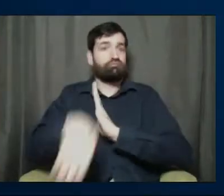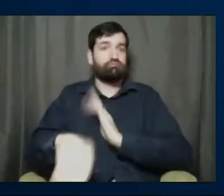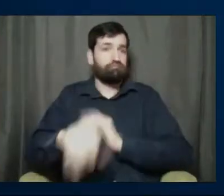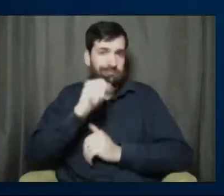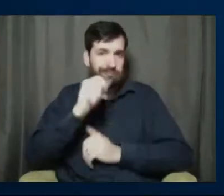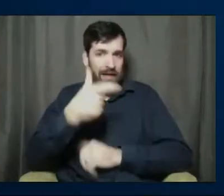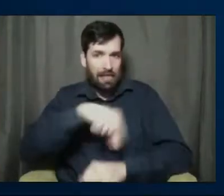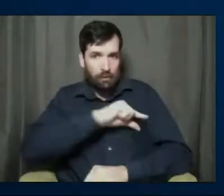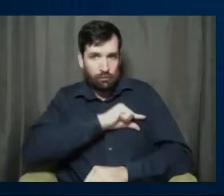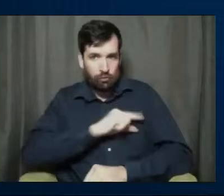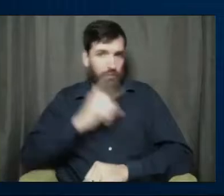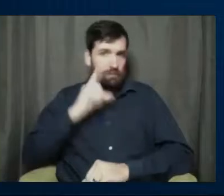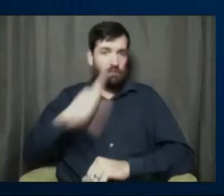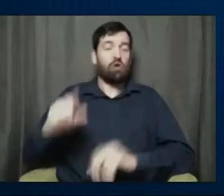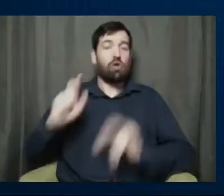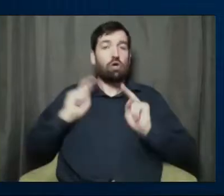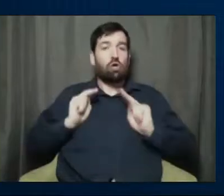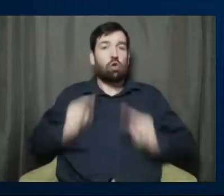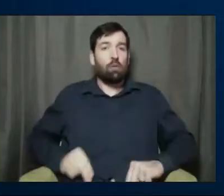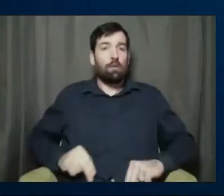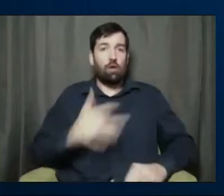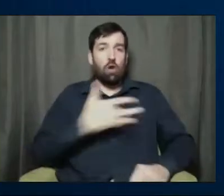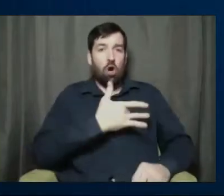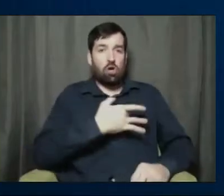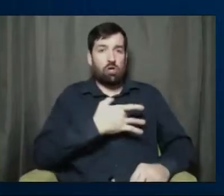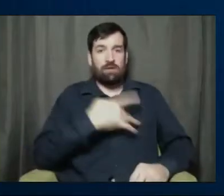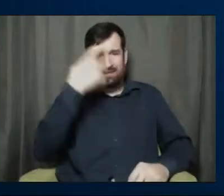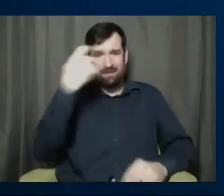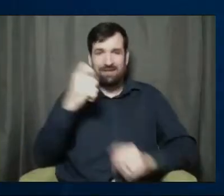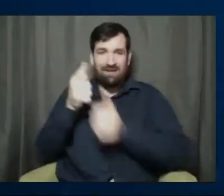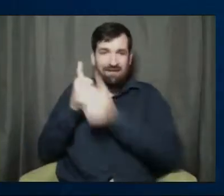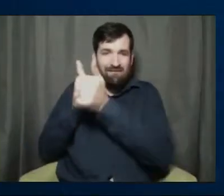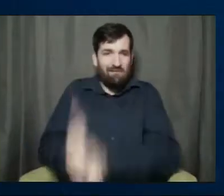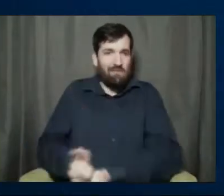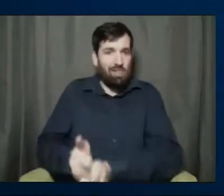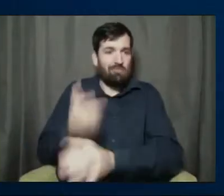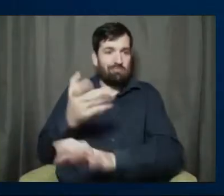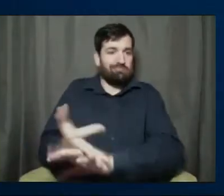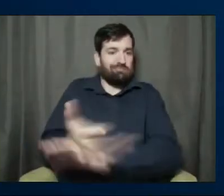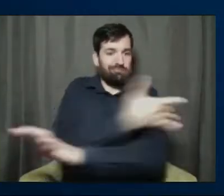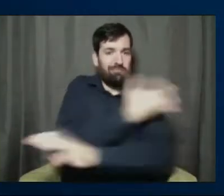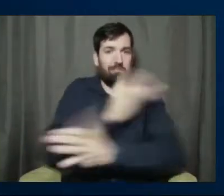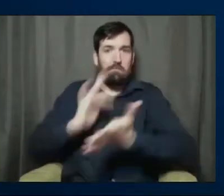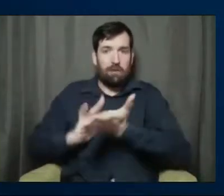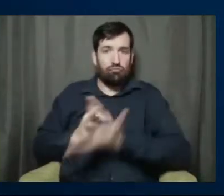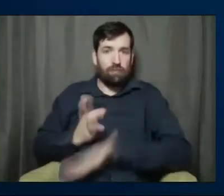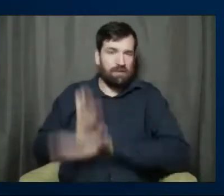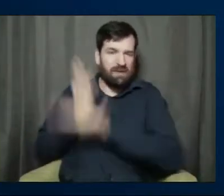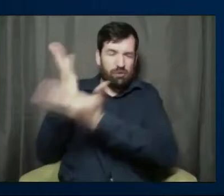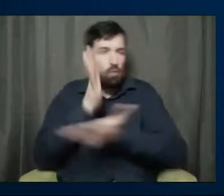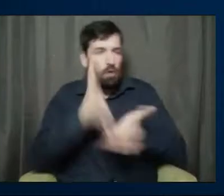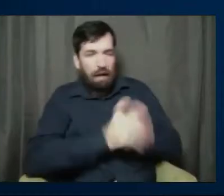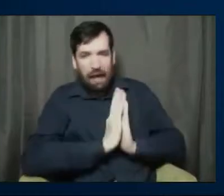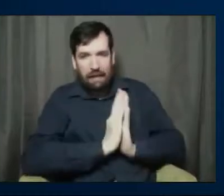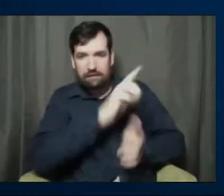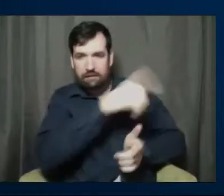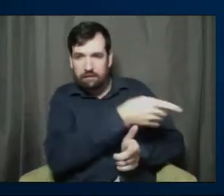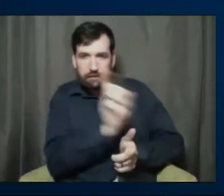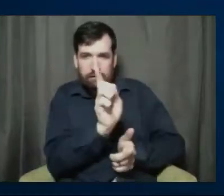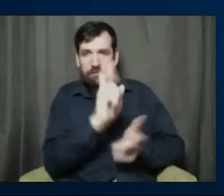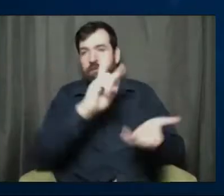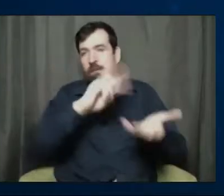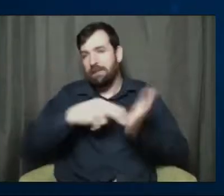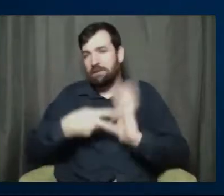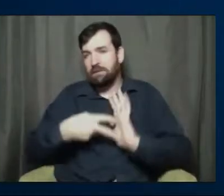heart transplant because he had not been compliant with earlier medical recommendations. We're going to ask our docs here today on the panel what all that really